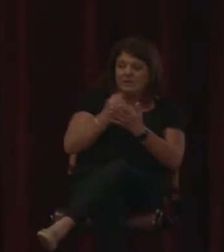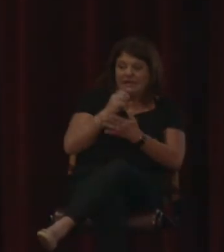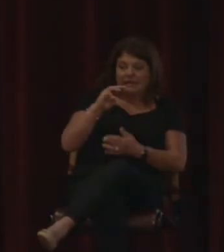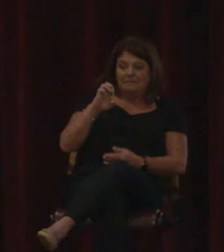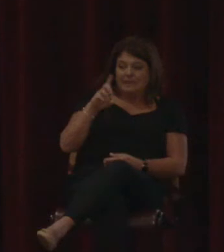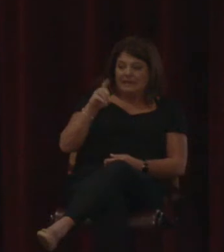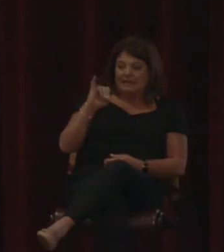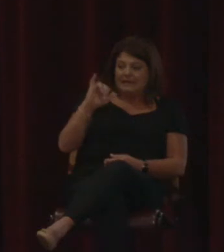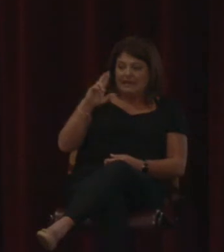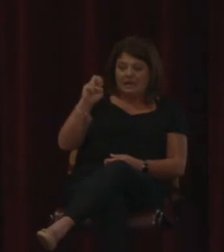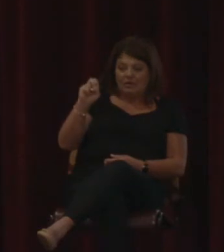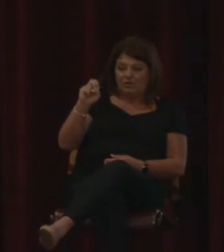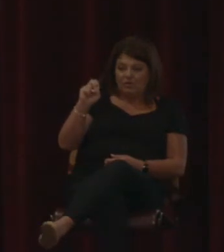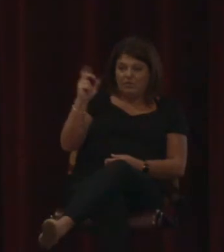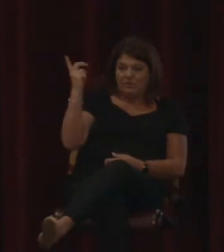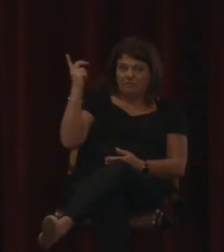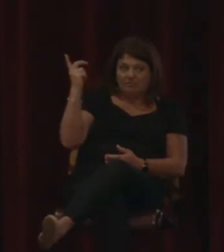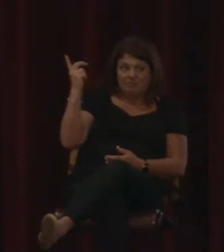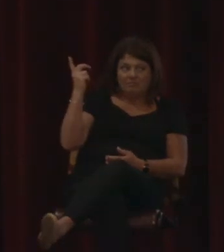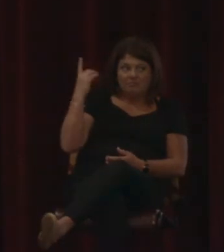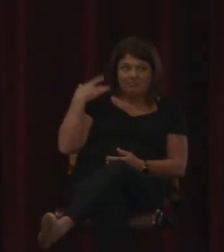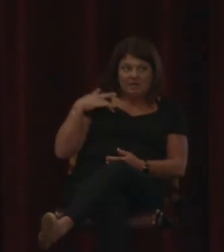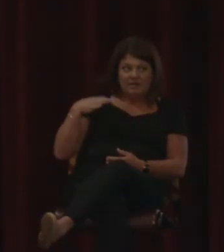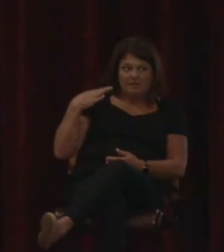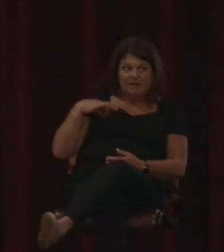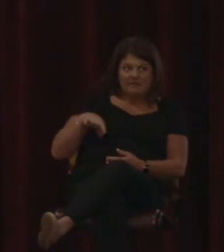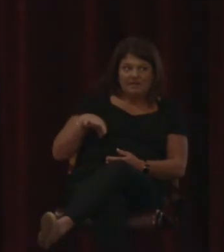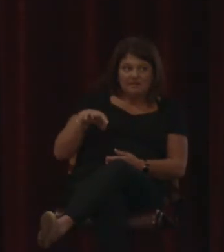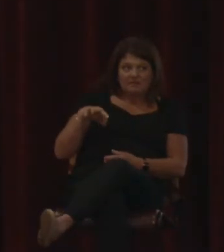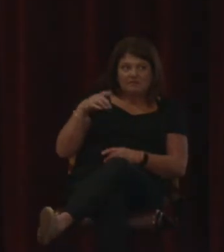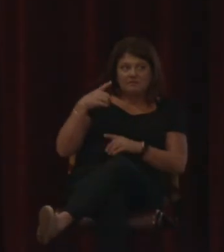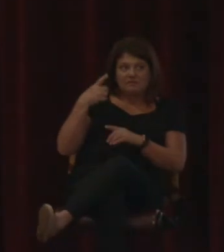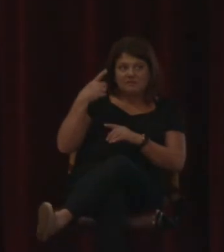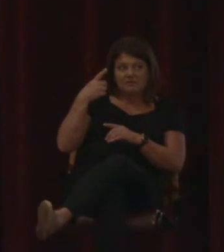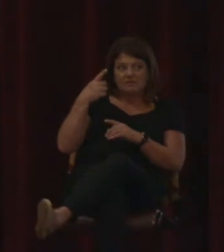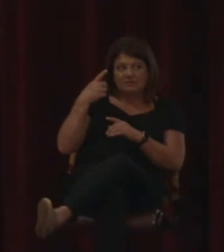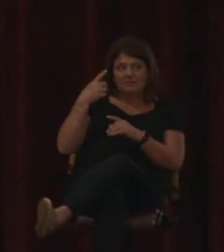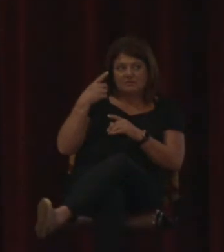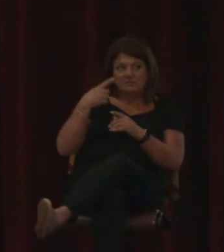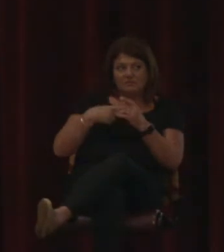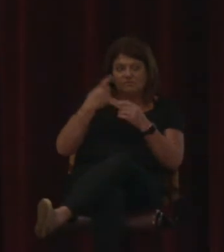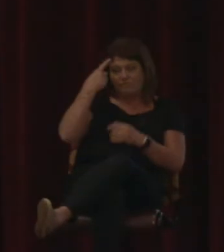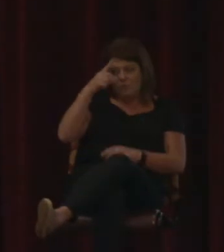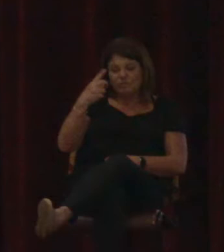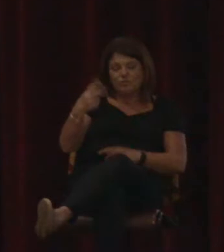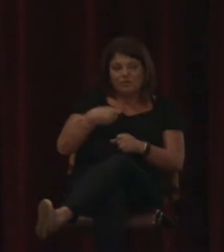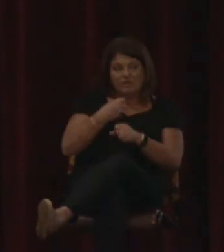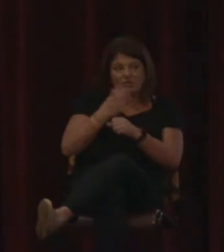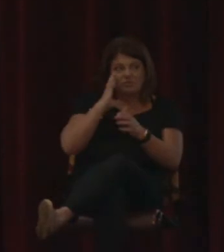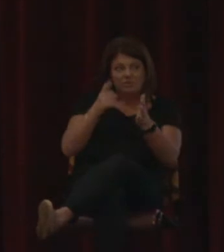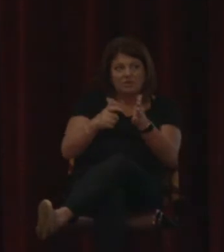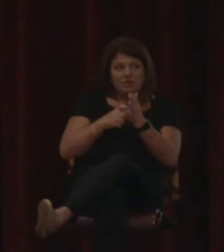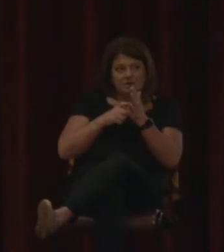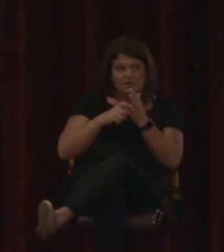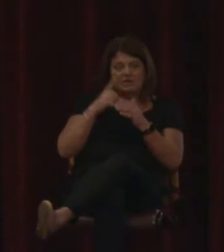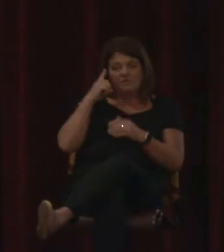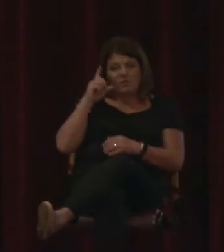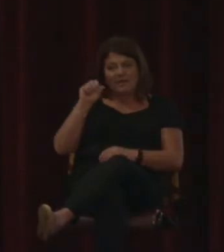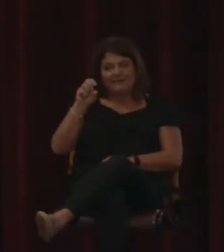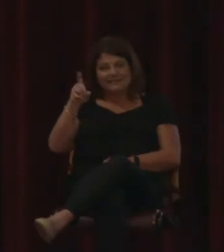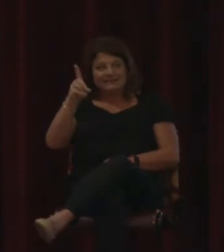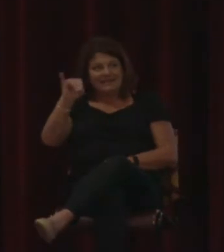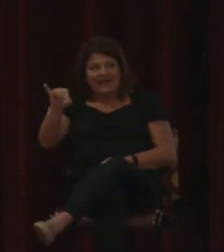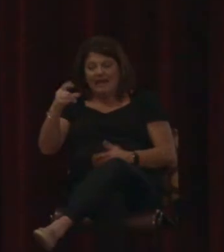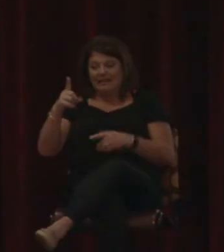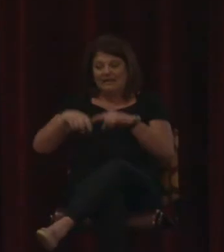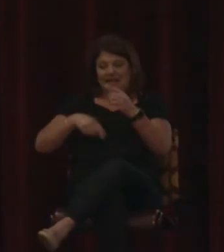2 years. Mm-hmm. From under SSDI, and then they get the Medicare. But we need to get them a health plan during those 2 years, and they can't afford one. We